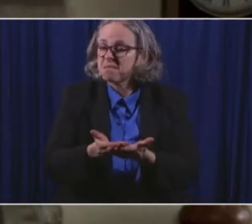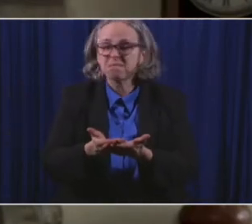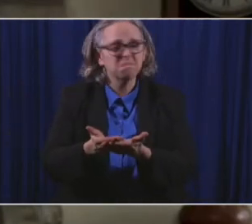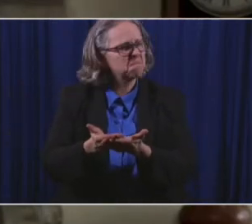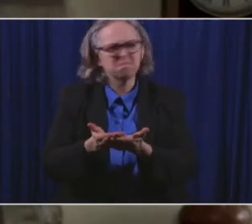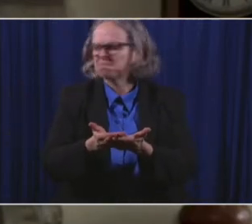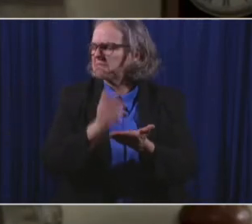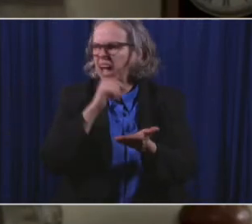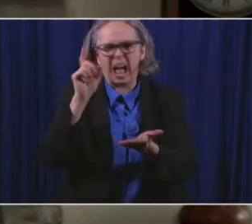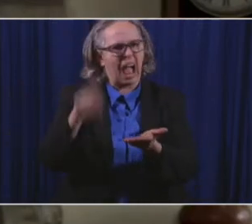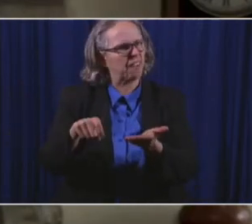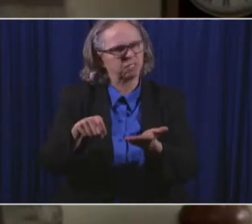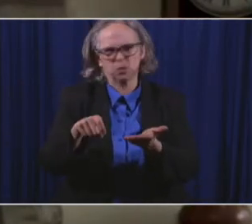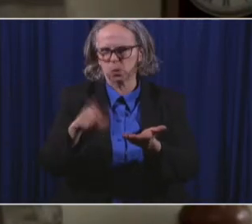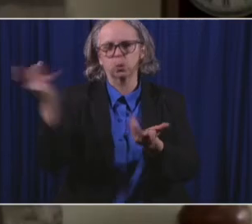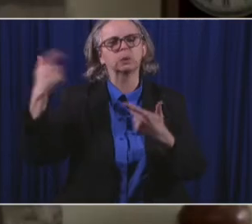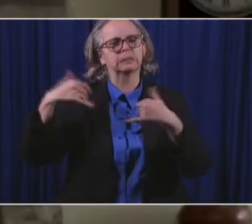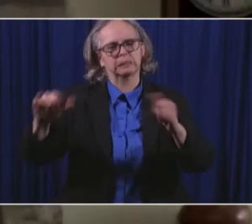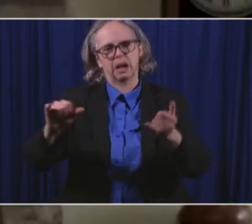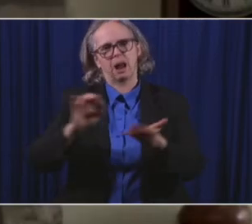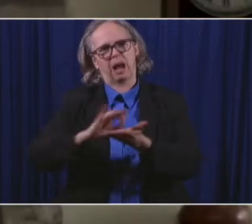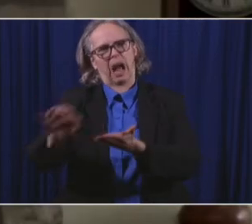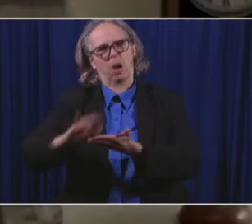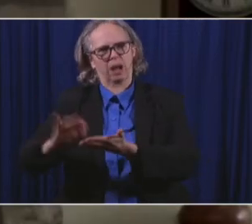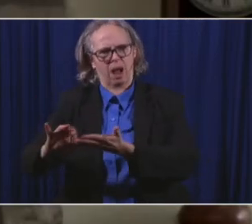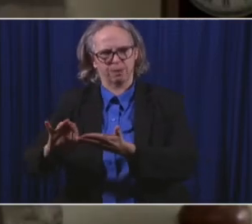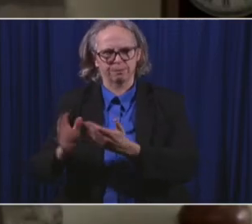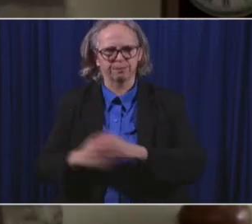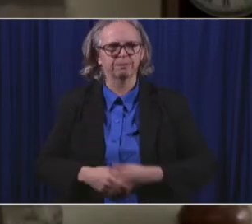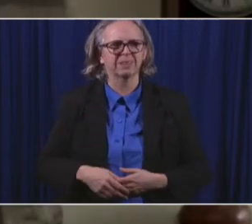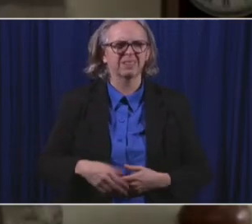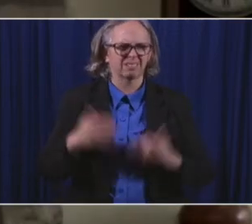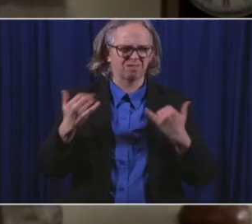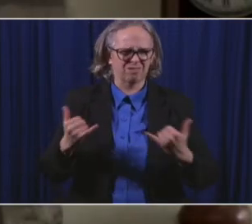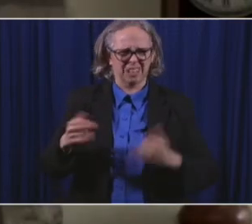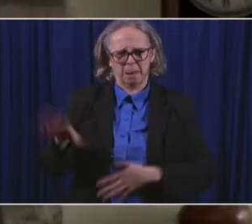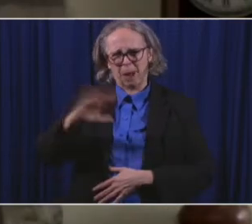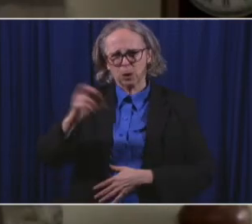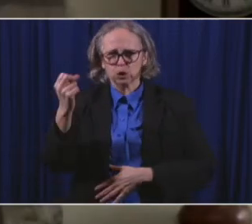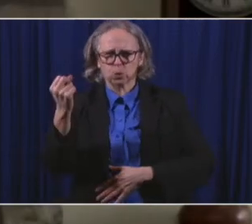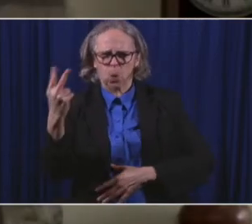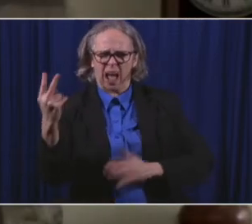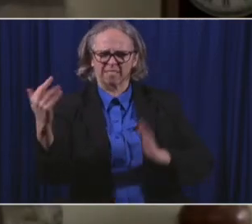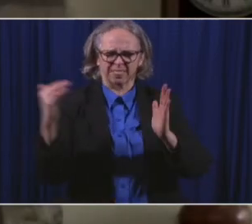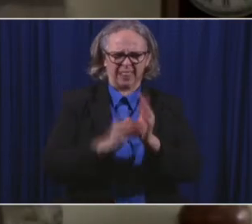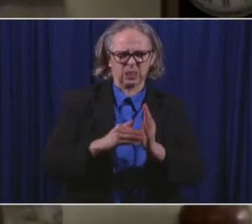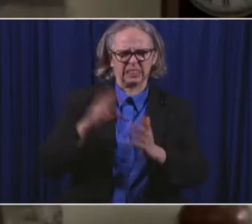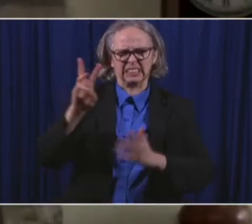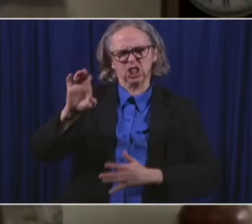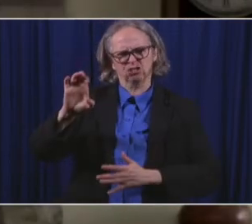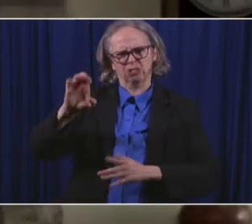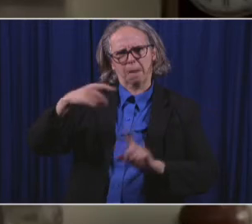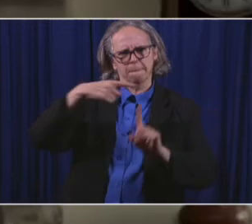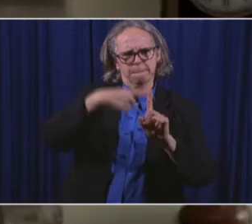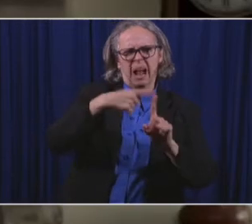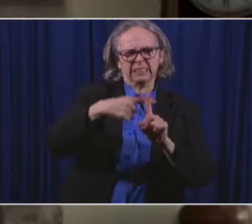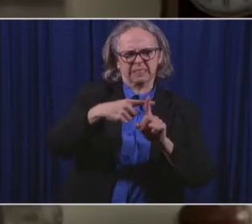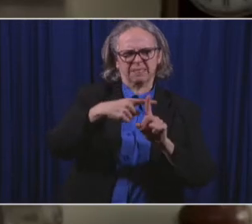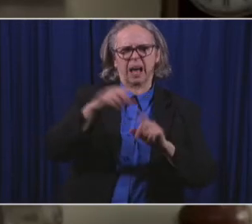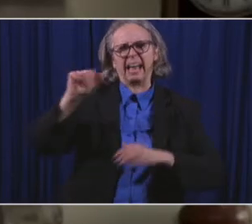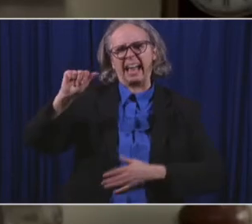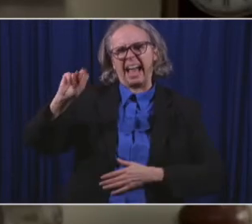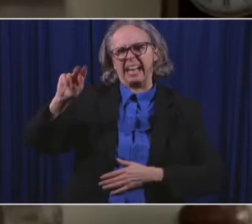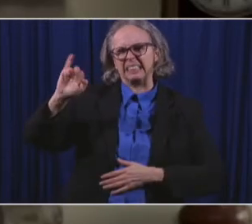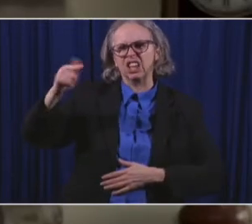have 12,600 positive antigen tests in our pending queue. To address these cases in our pending queue, we will apply